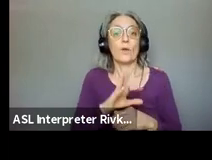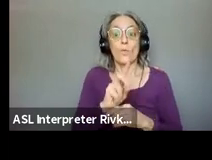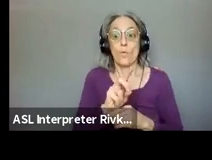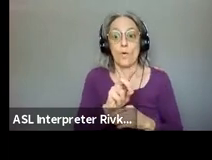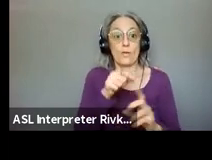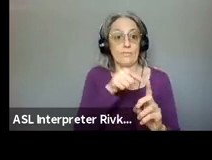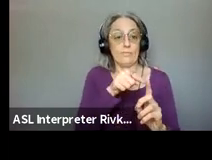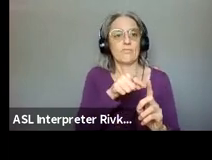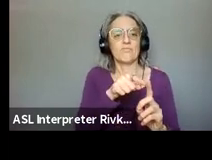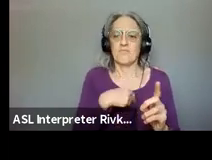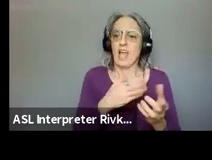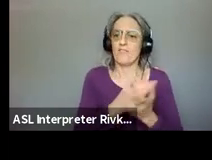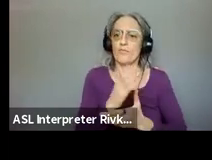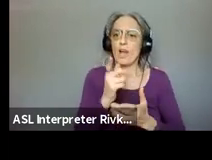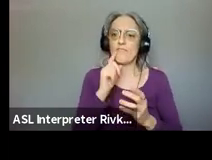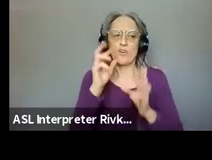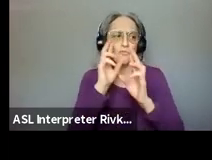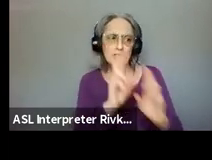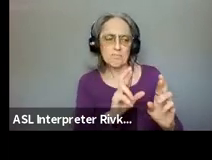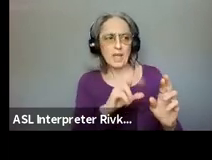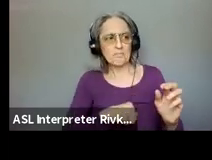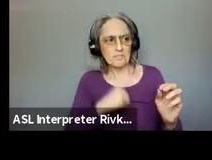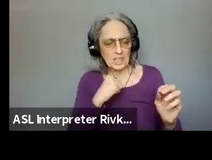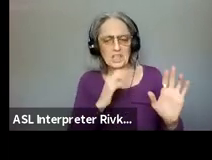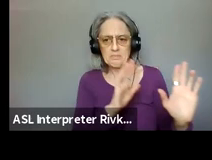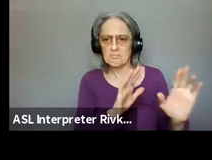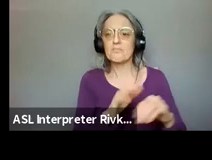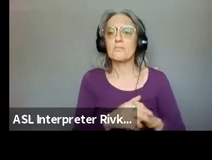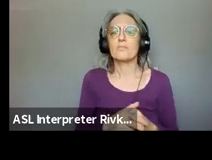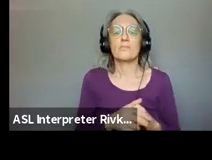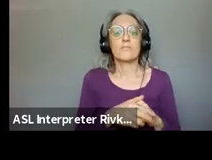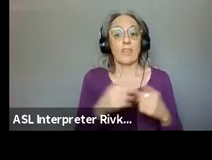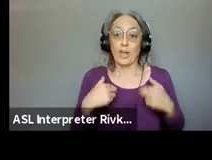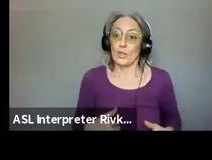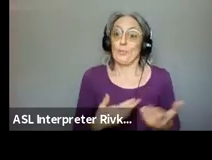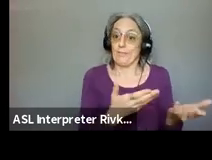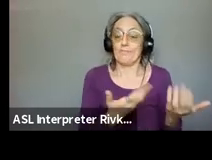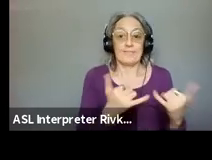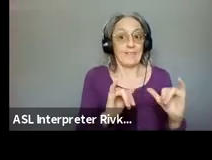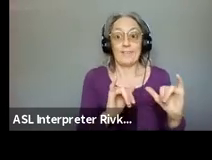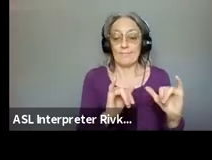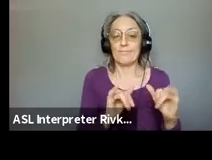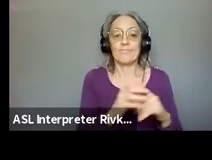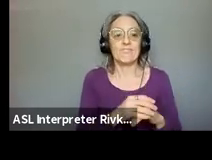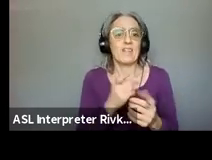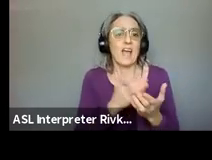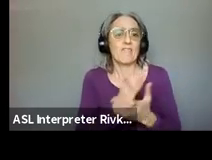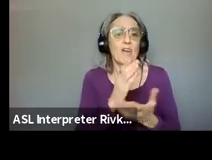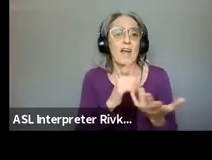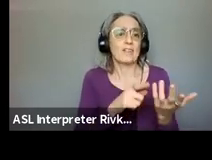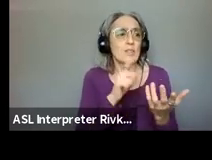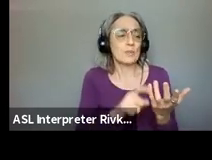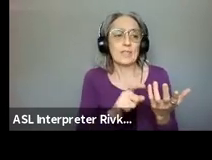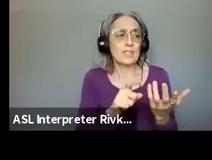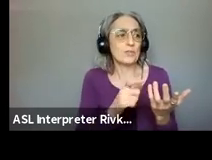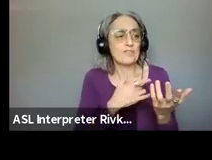right to be treated with dignity and respect. They are still human beings. They still have a right to have whatever they need for respect